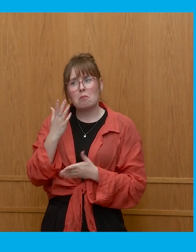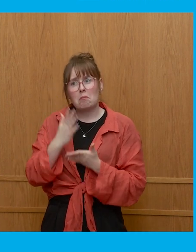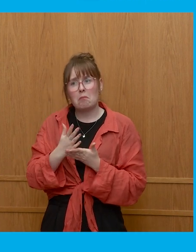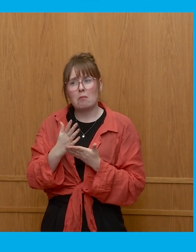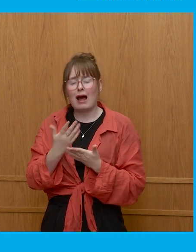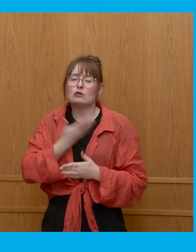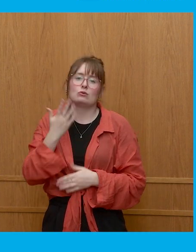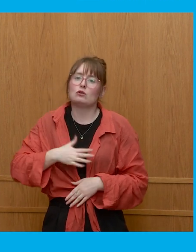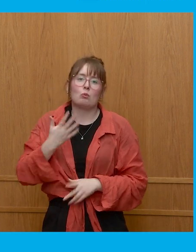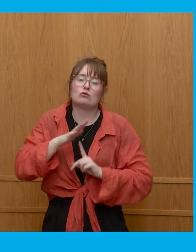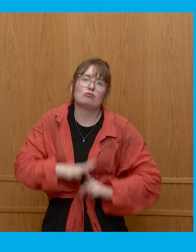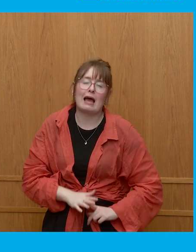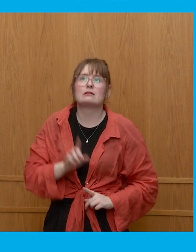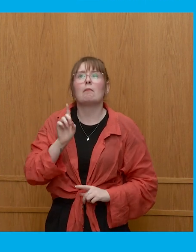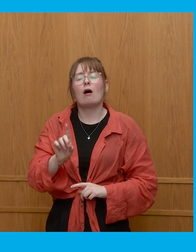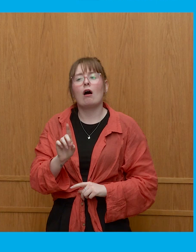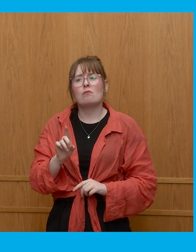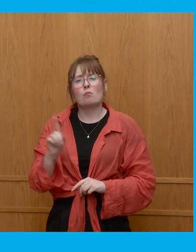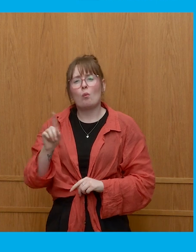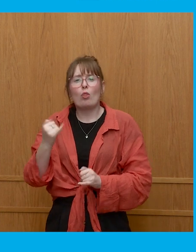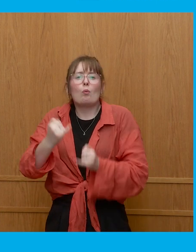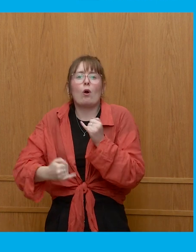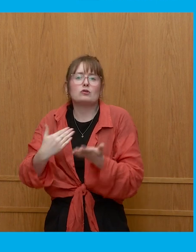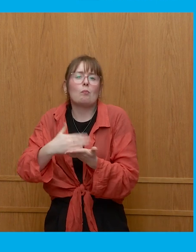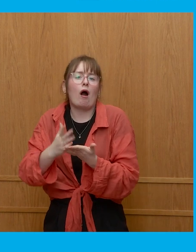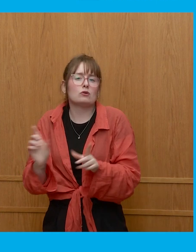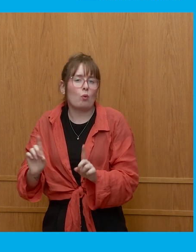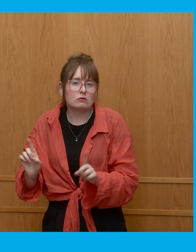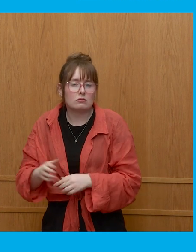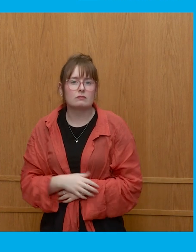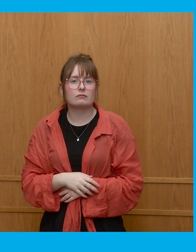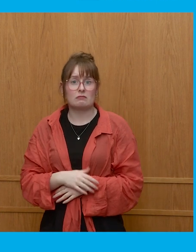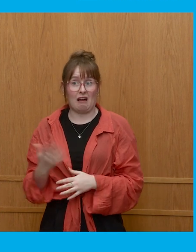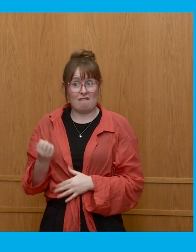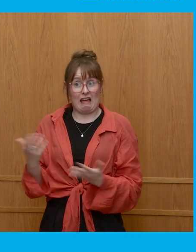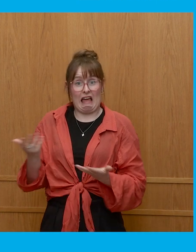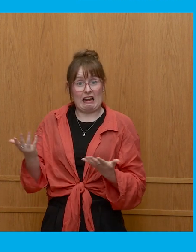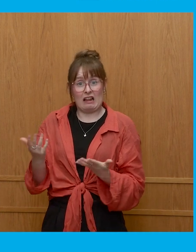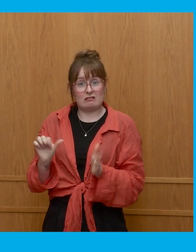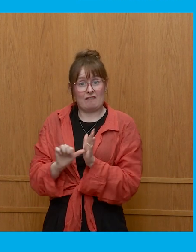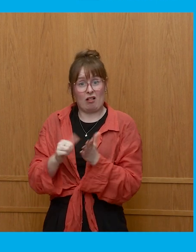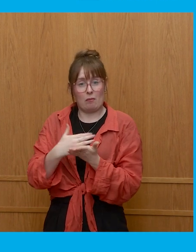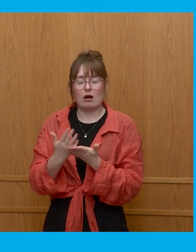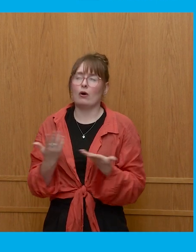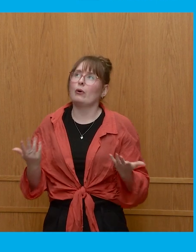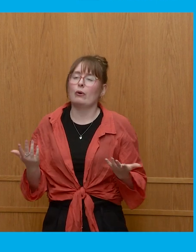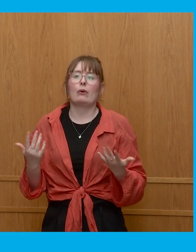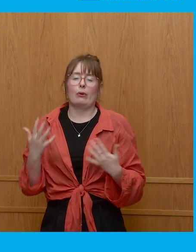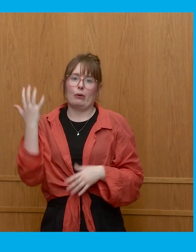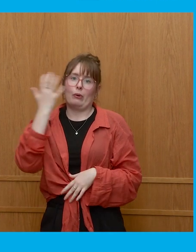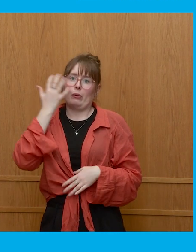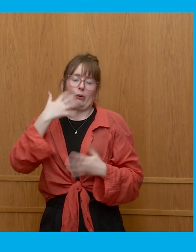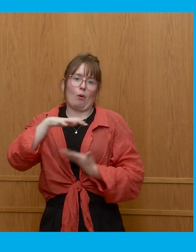in these depressing days, what were the low points for you, maybe? Are there any? It was very complicated, I have to